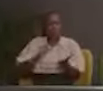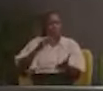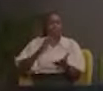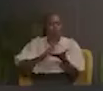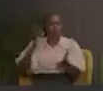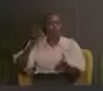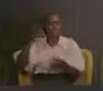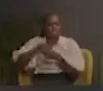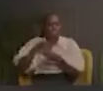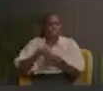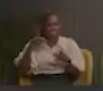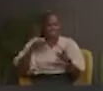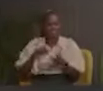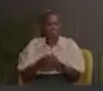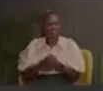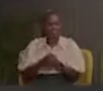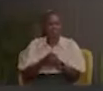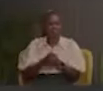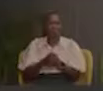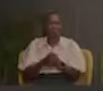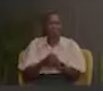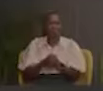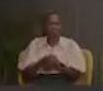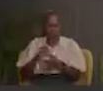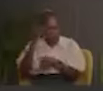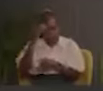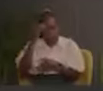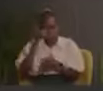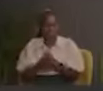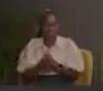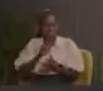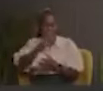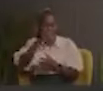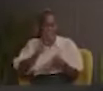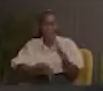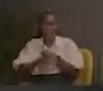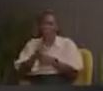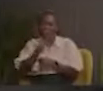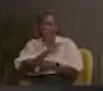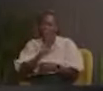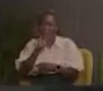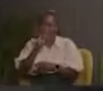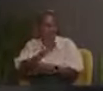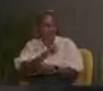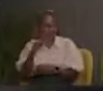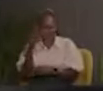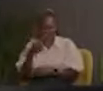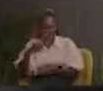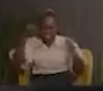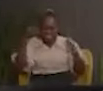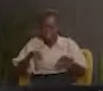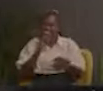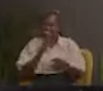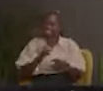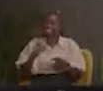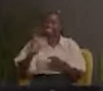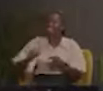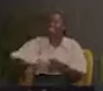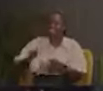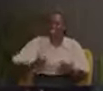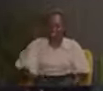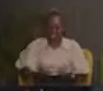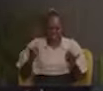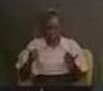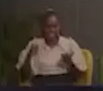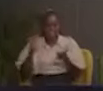that he understandeth and knoweth me. John 17 and verse 3. This is eternal life, that they may know